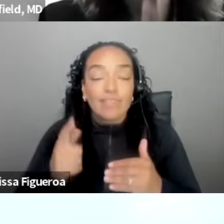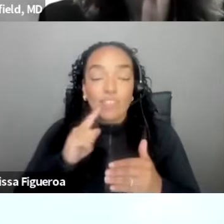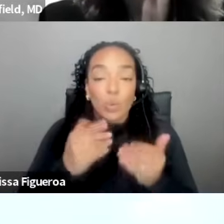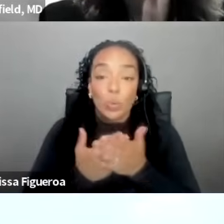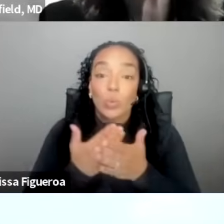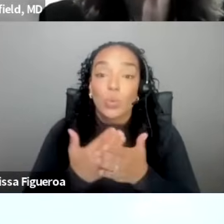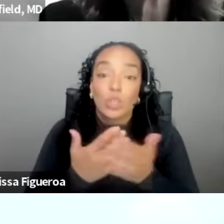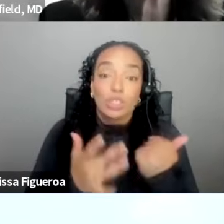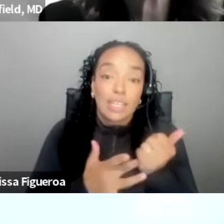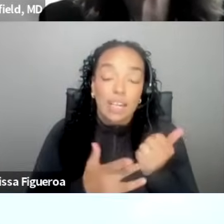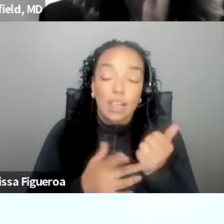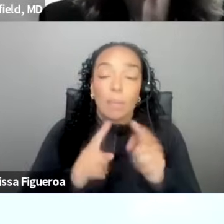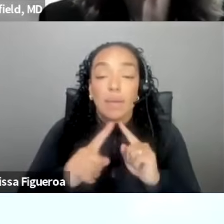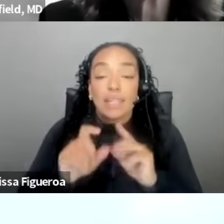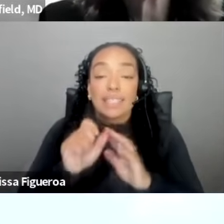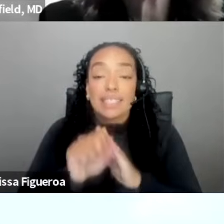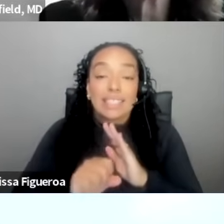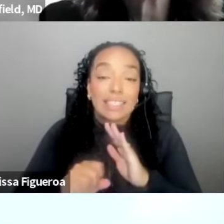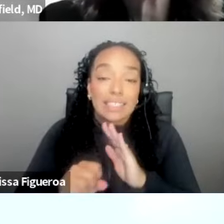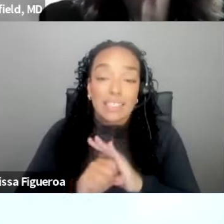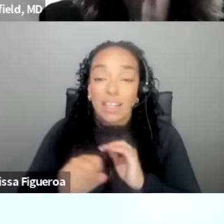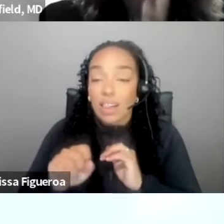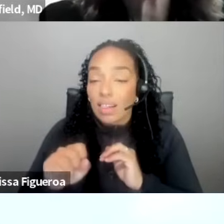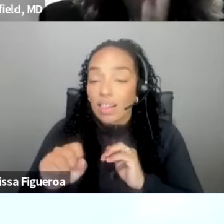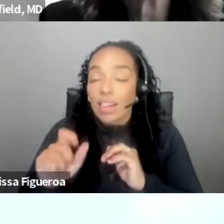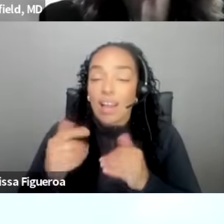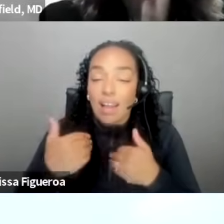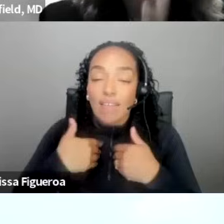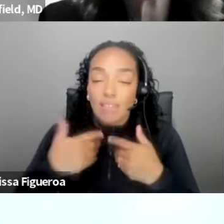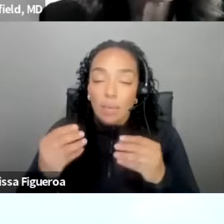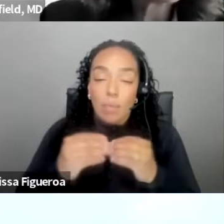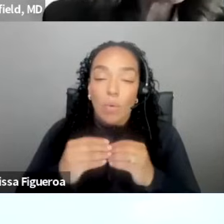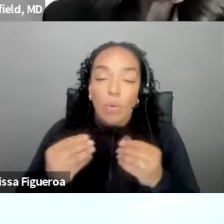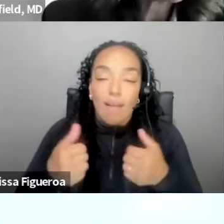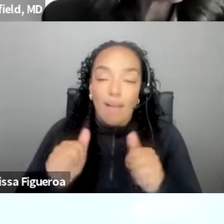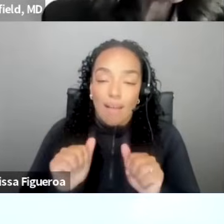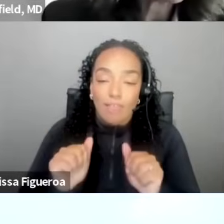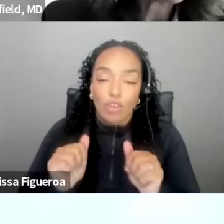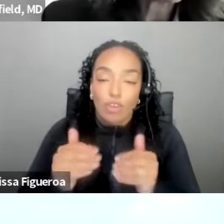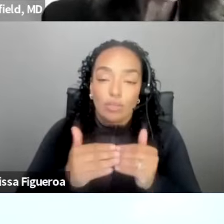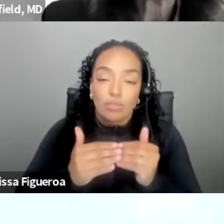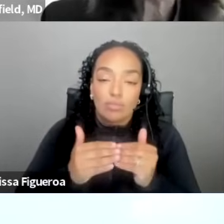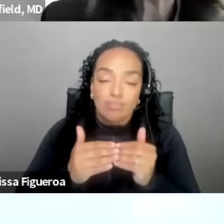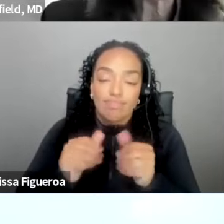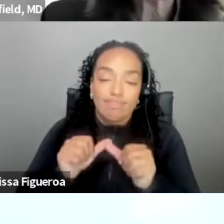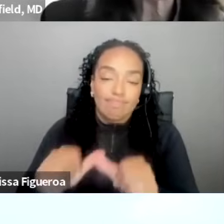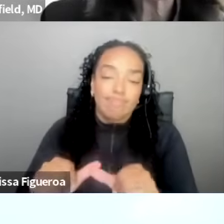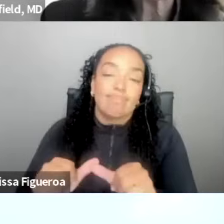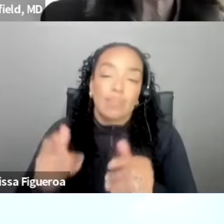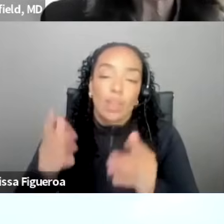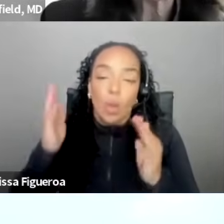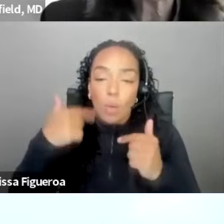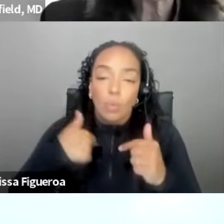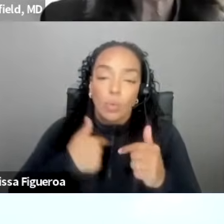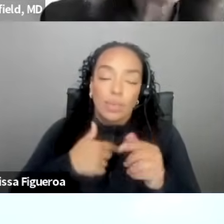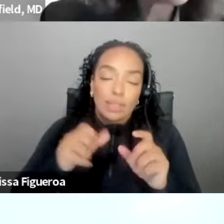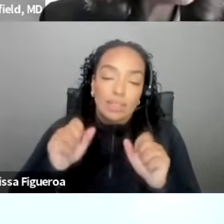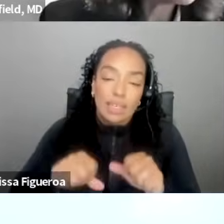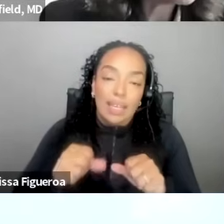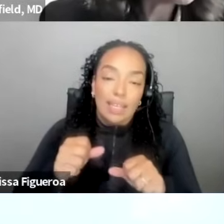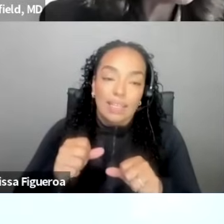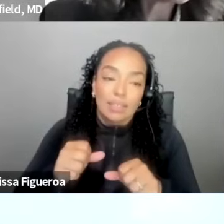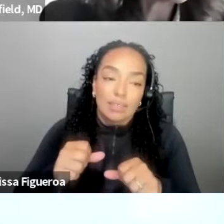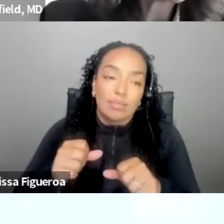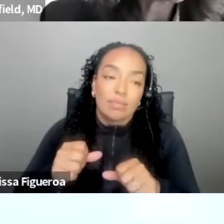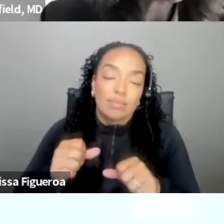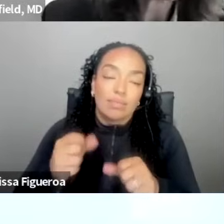seasonal front, there's a lot of effort moving forward. And hopefully, we'll be able to leverage some of those technologies for seasonal vaccine